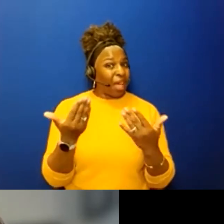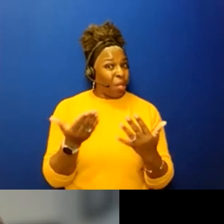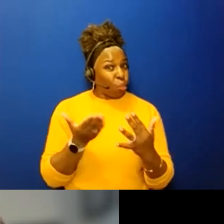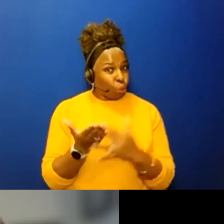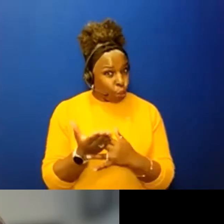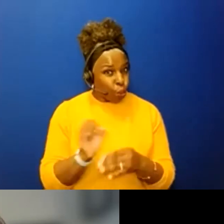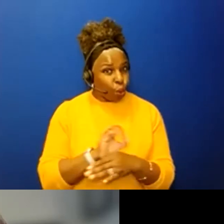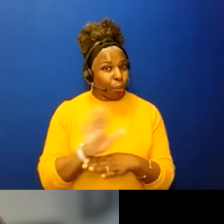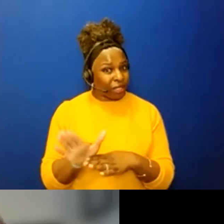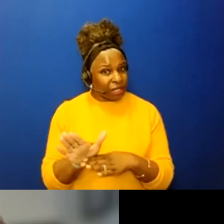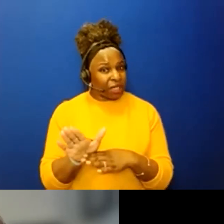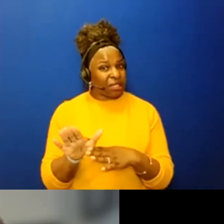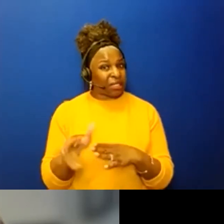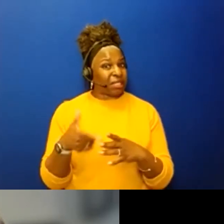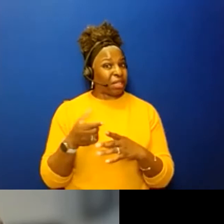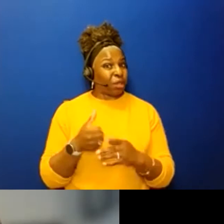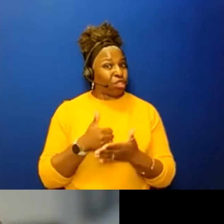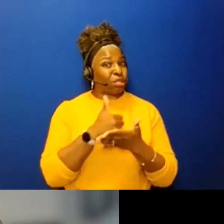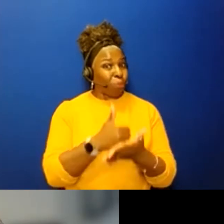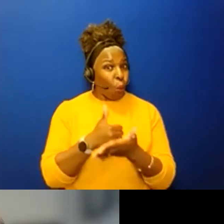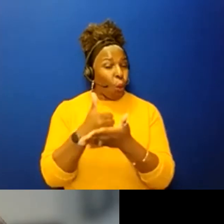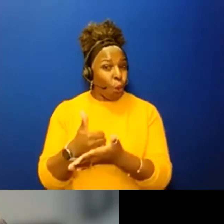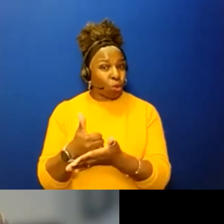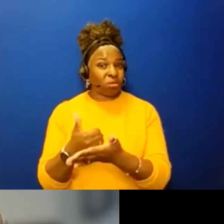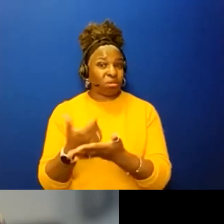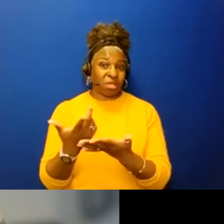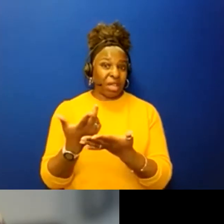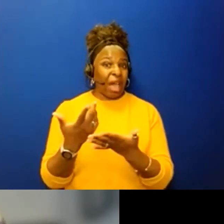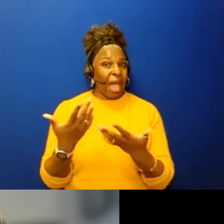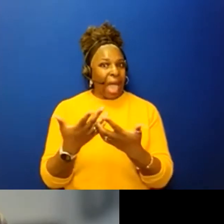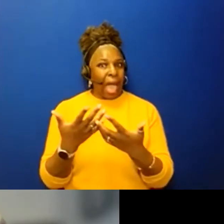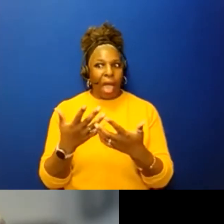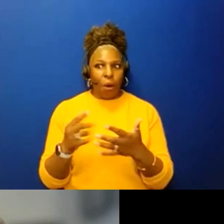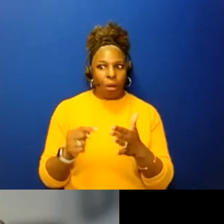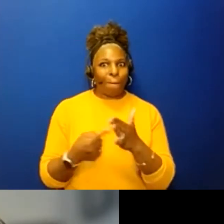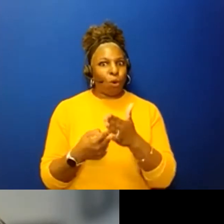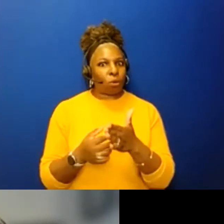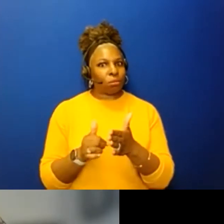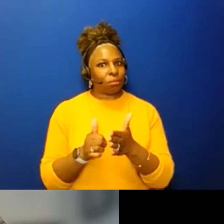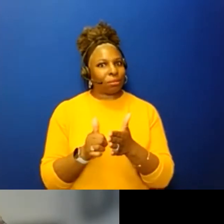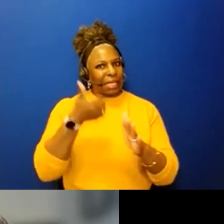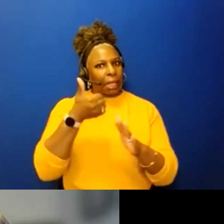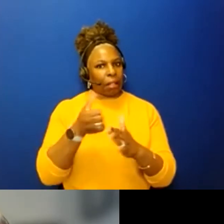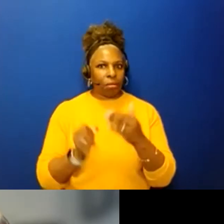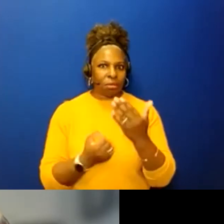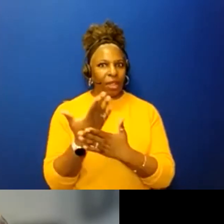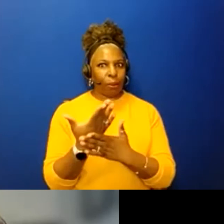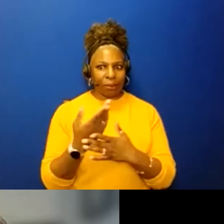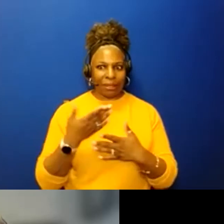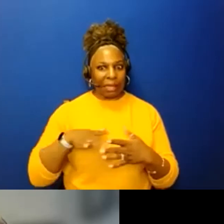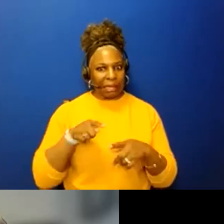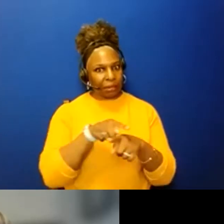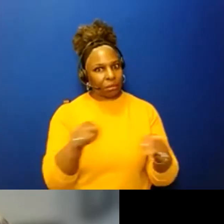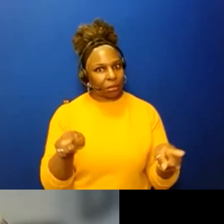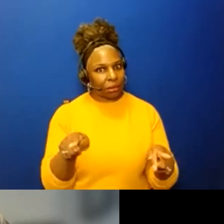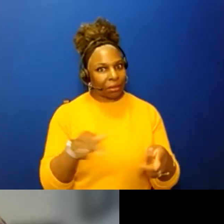know about what a key part of skill development sport can be. So moving forwards, we're going to be supporting people to get more